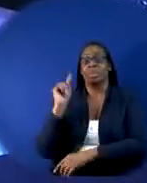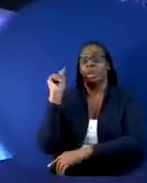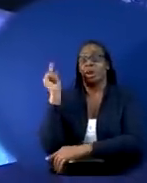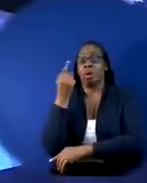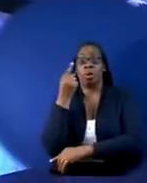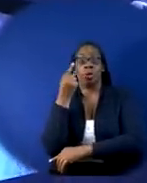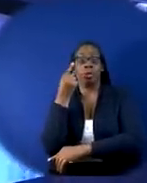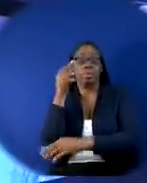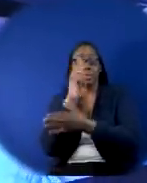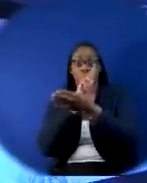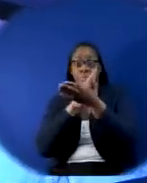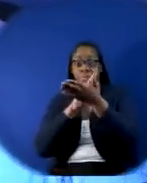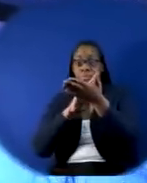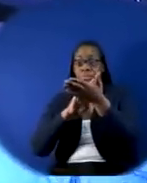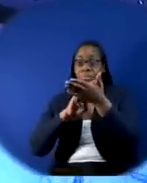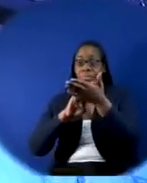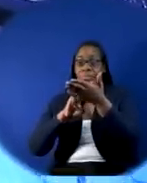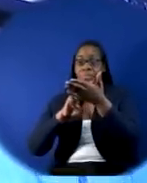but the